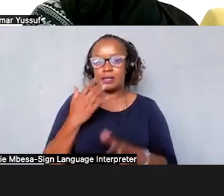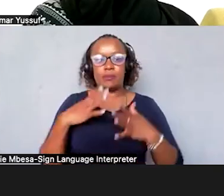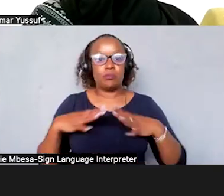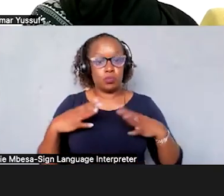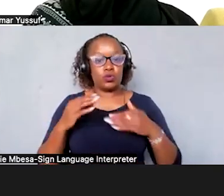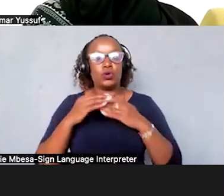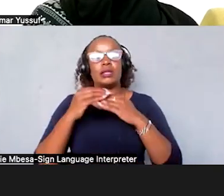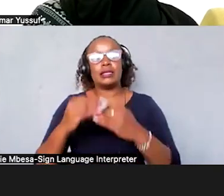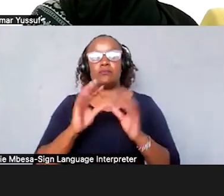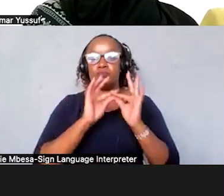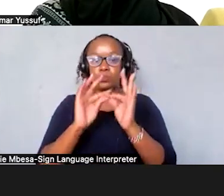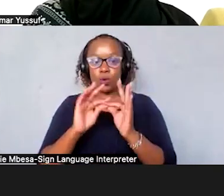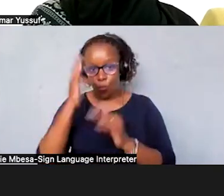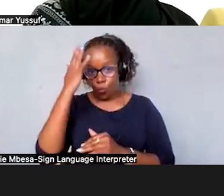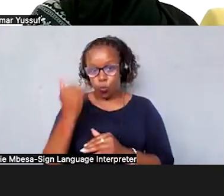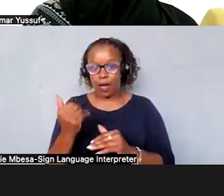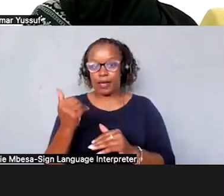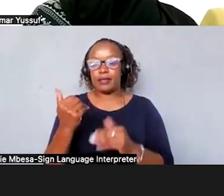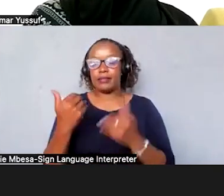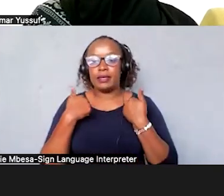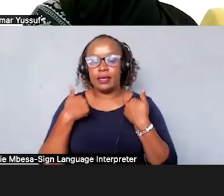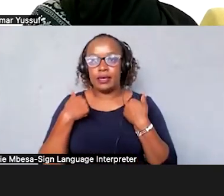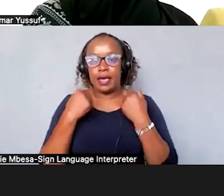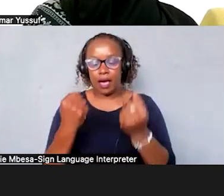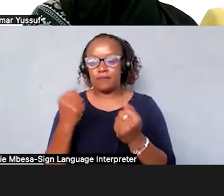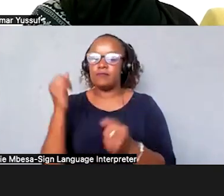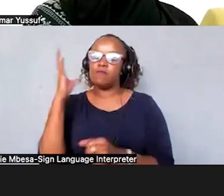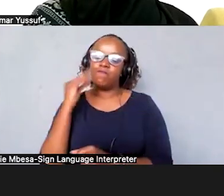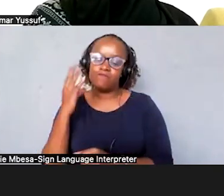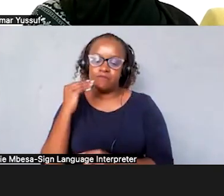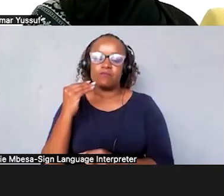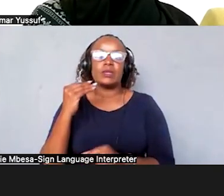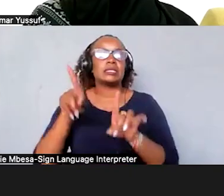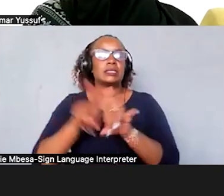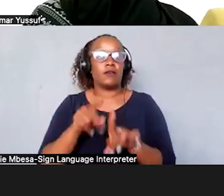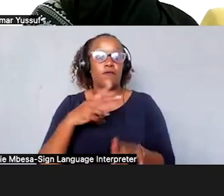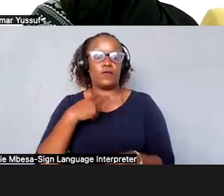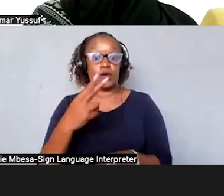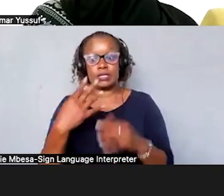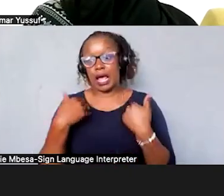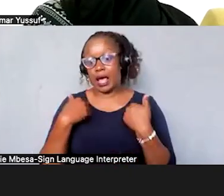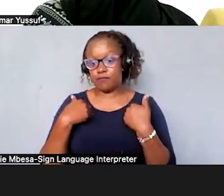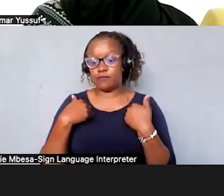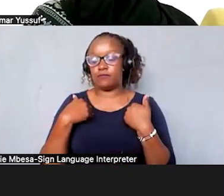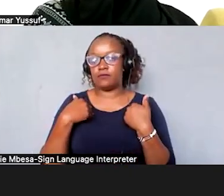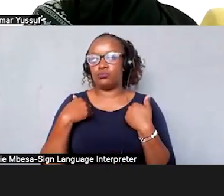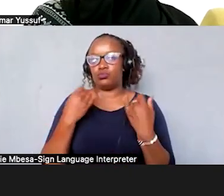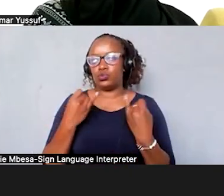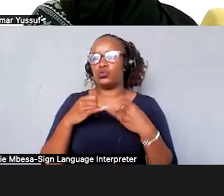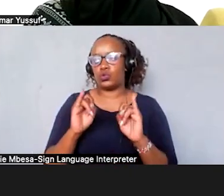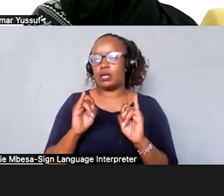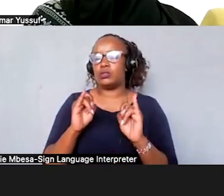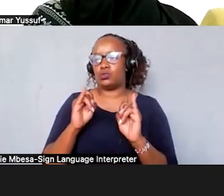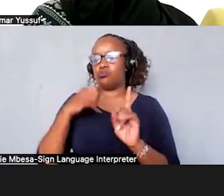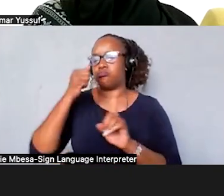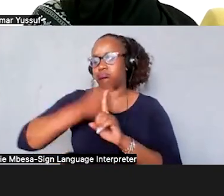They have a powerful voice that bring truth to advocacy effort. Survivors can influence